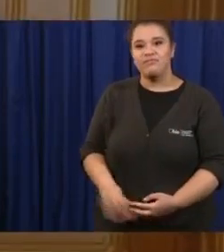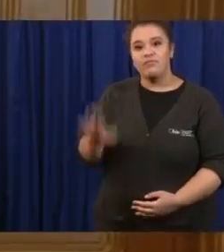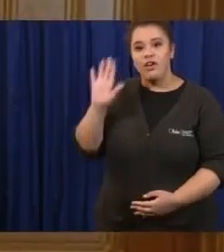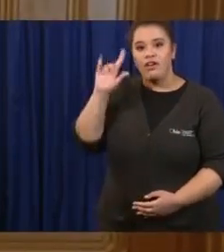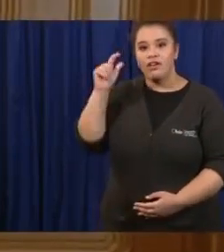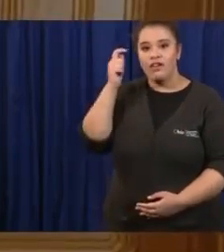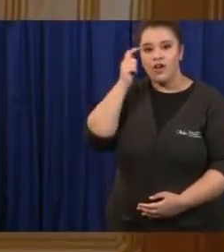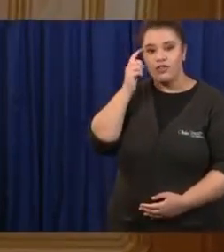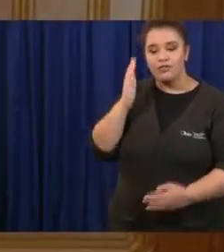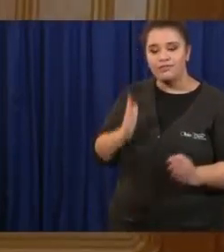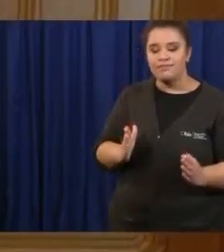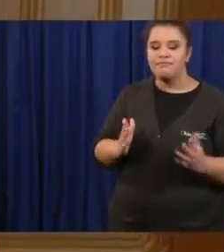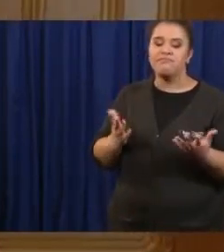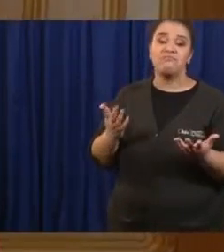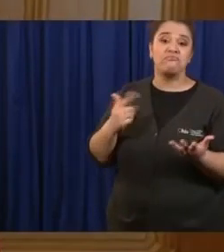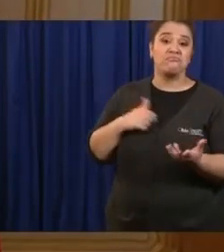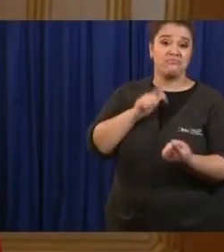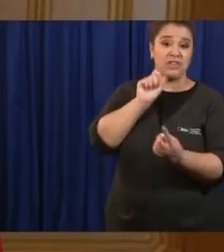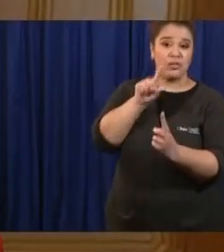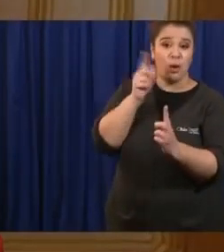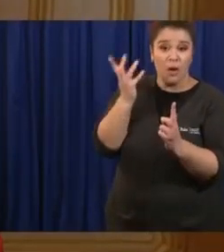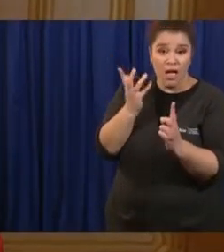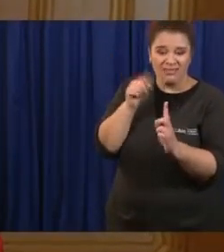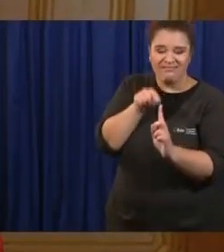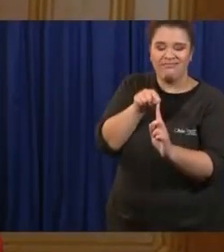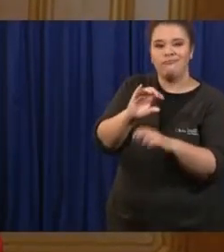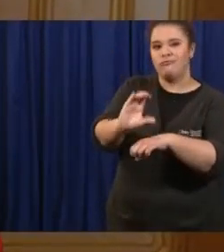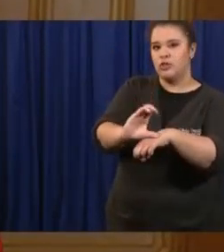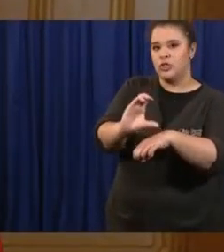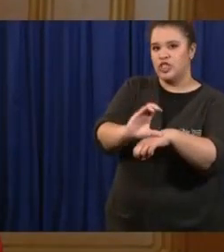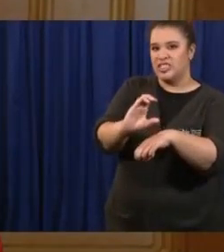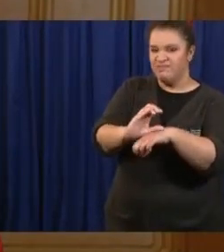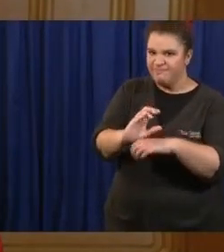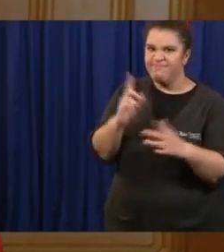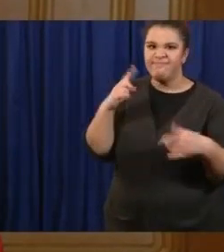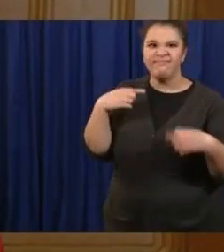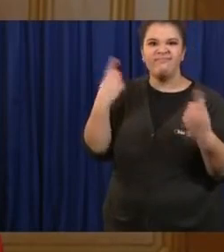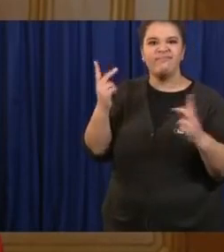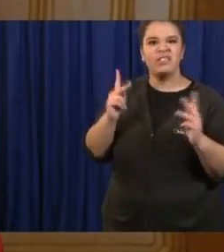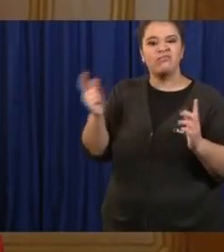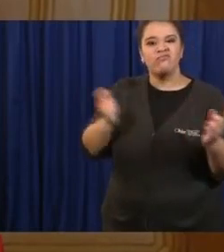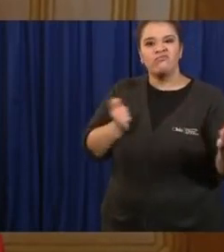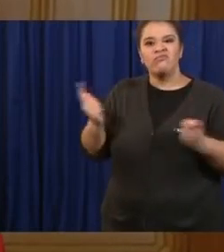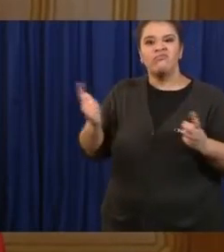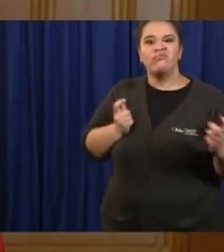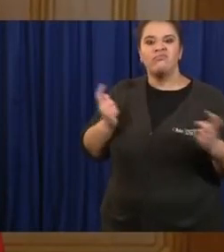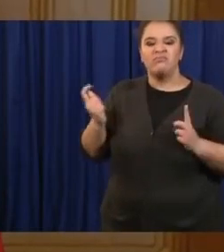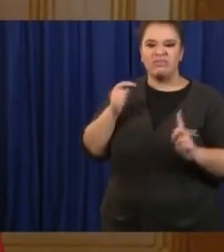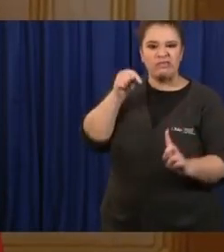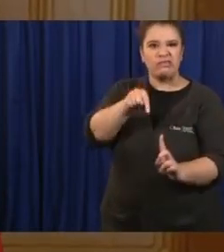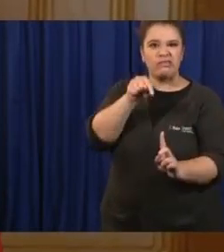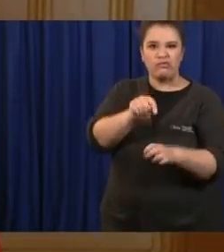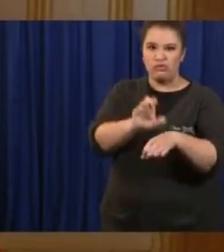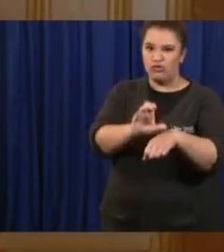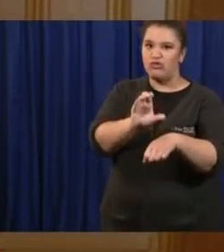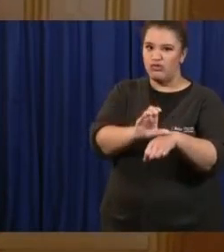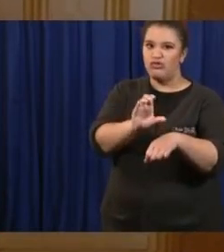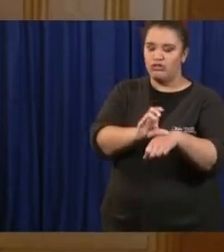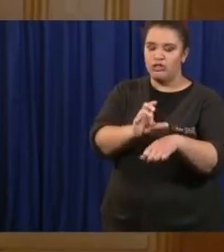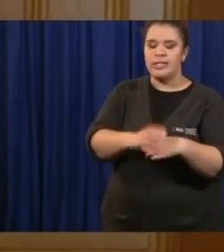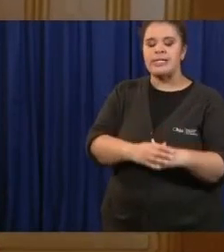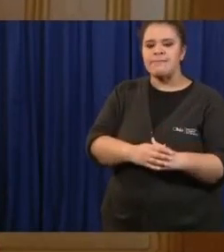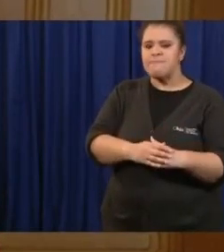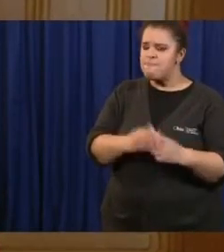Governor, I want to ask you about churches. We've been getting a lot of questions sent in from viewers regarding churches.